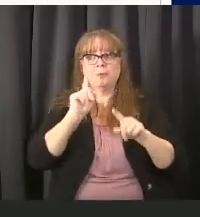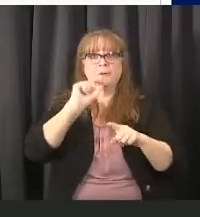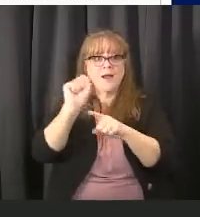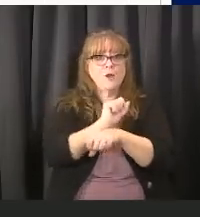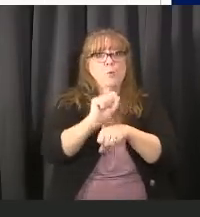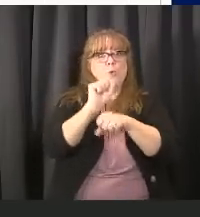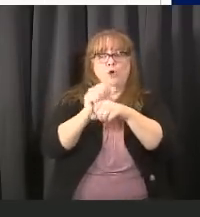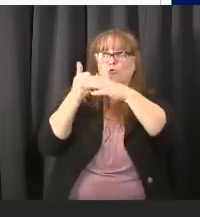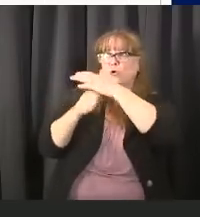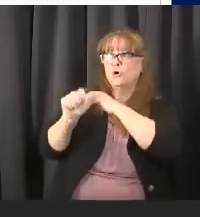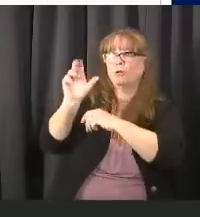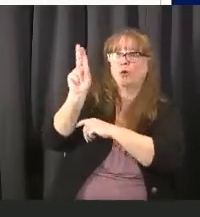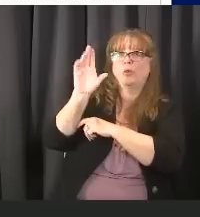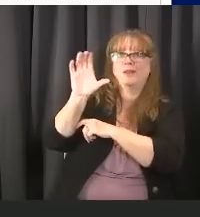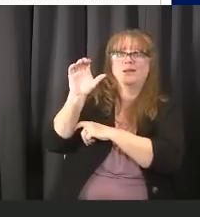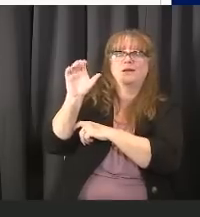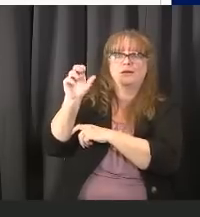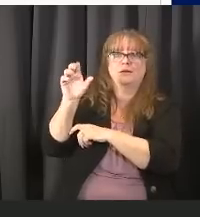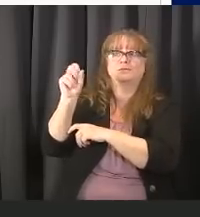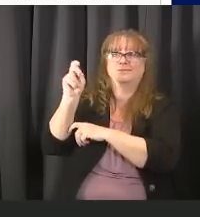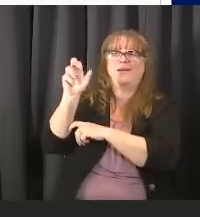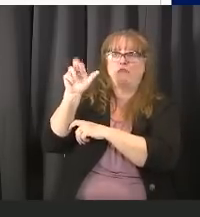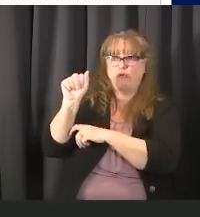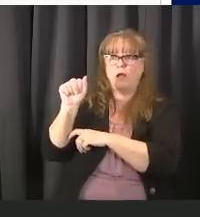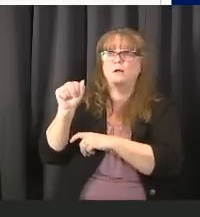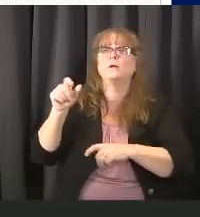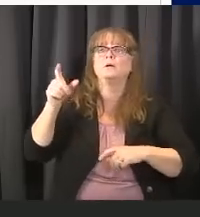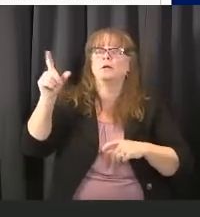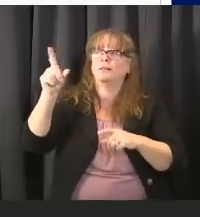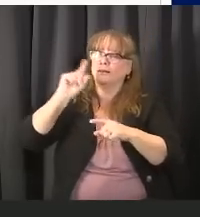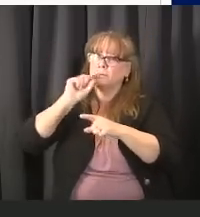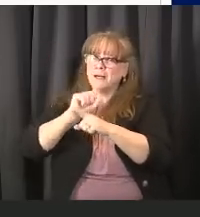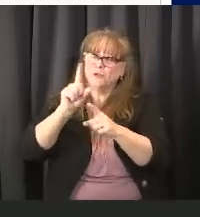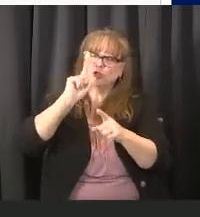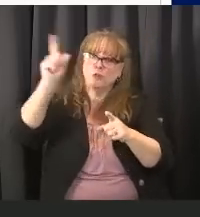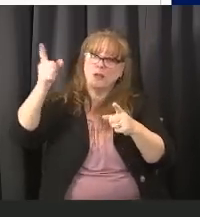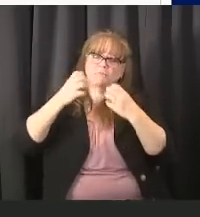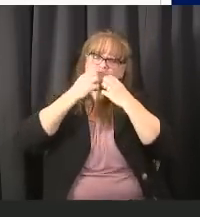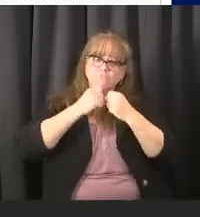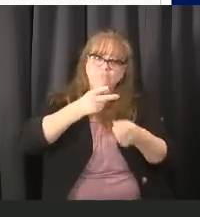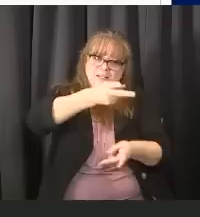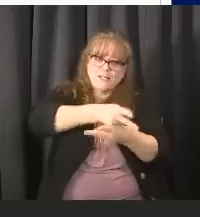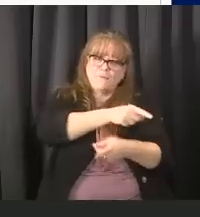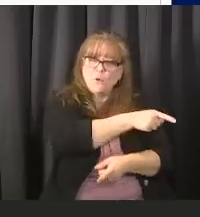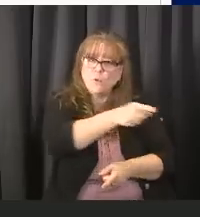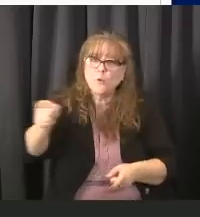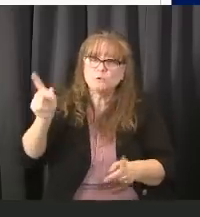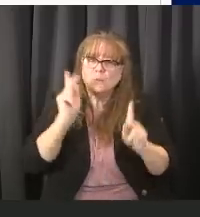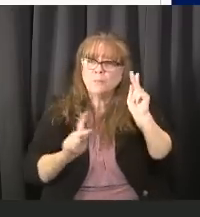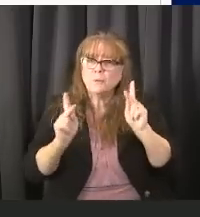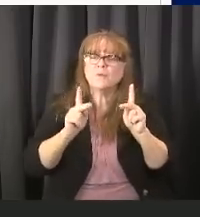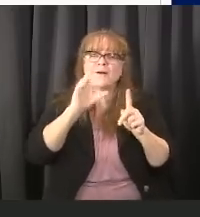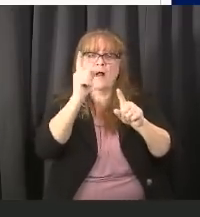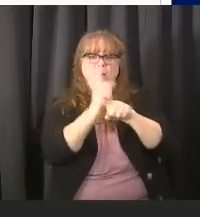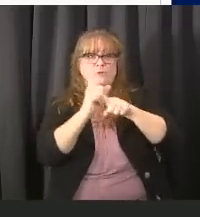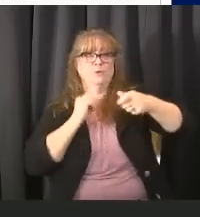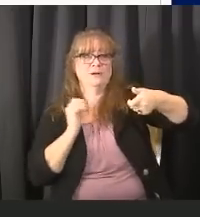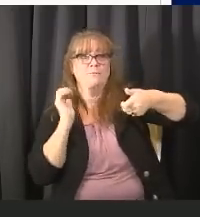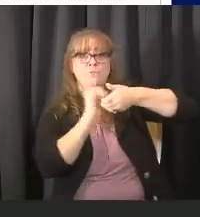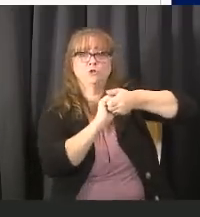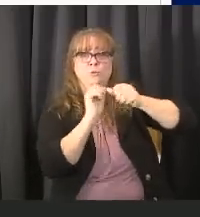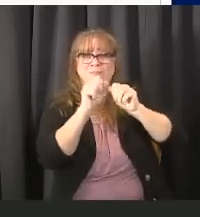flourishing communities, and to partner with the governor, the state, local communities, our colleague health systems, and